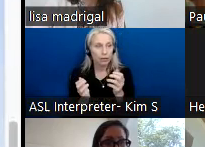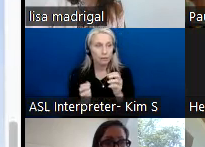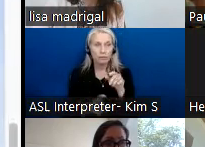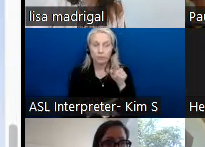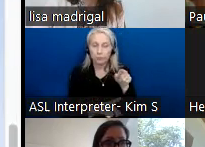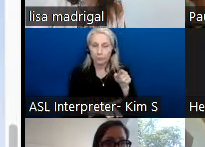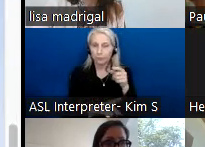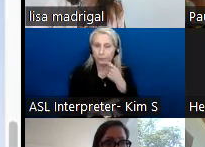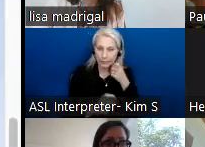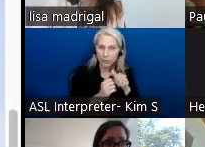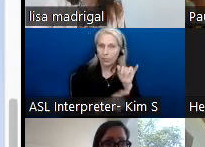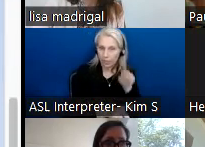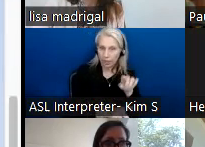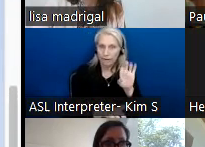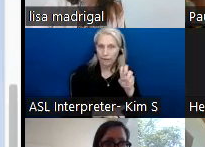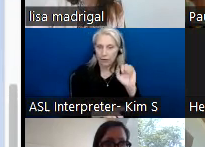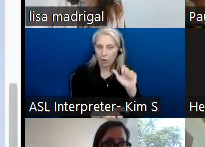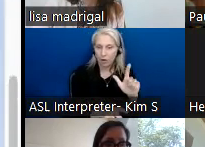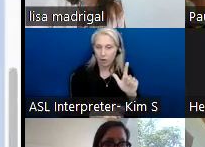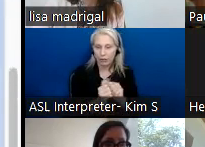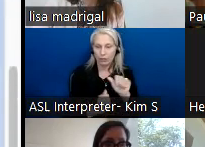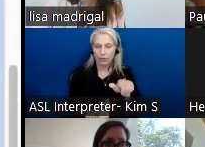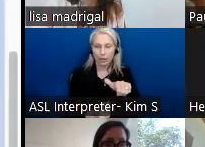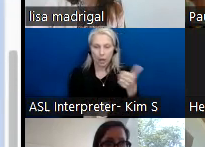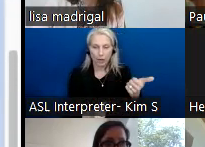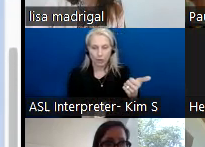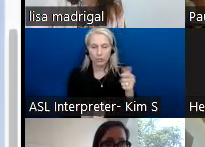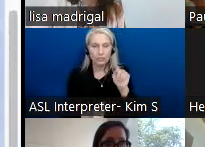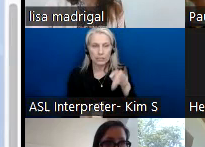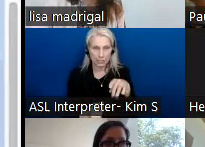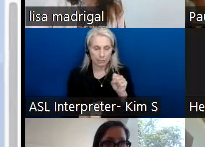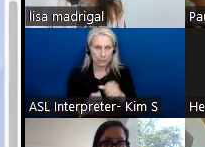fentanyl, and as well as other tips. We have two